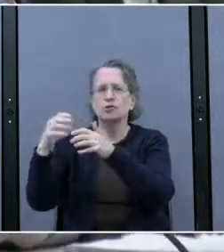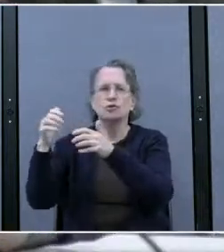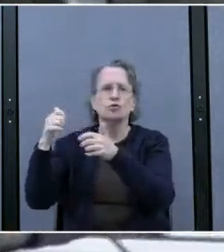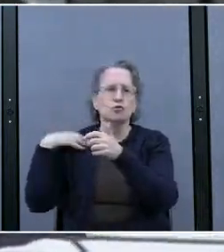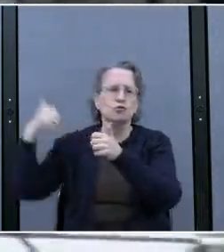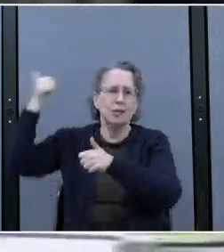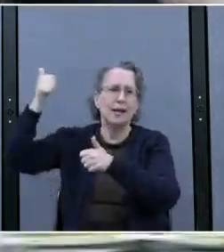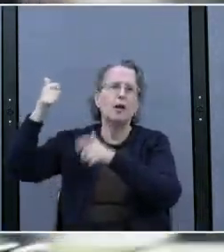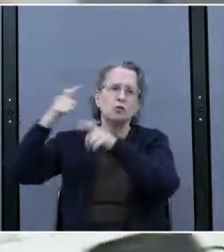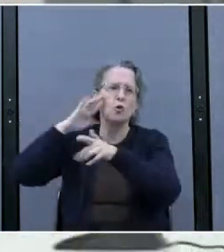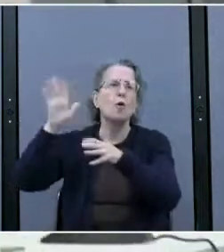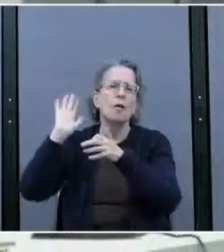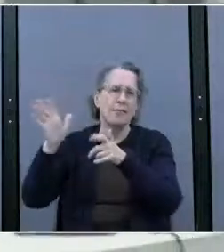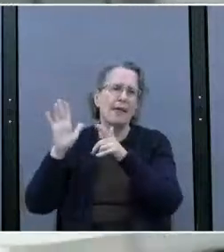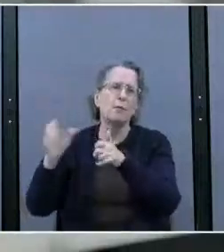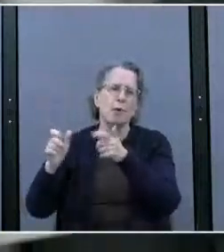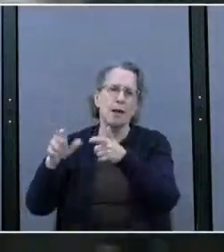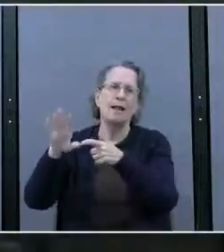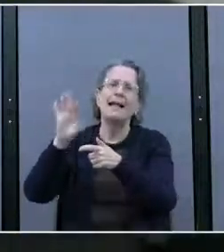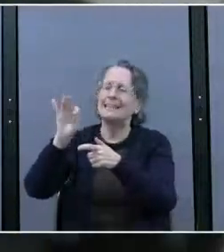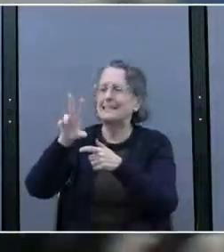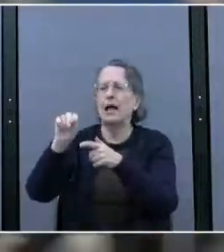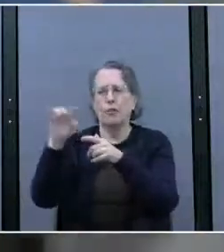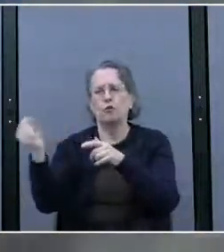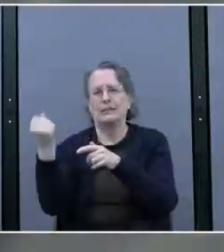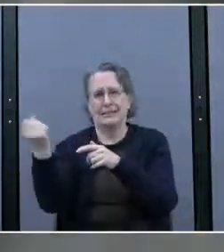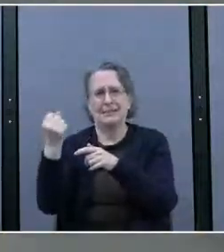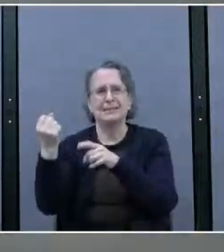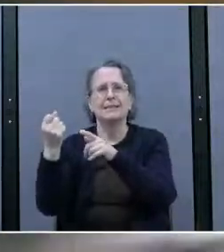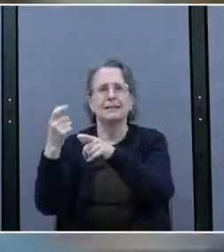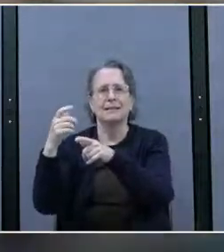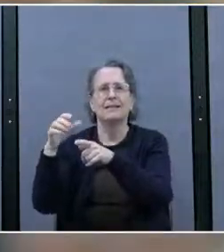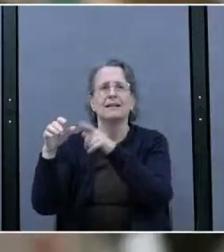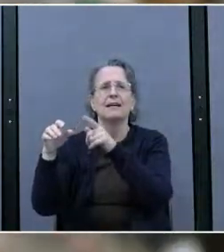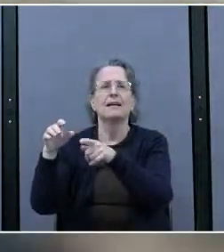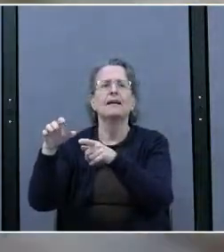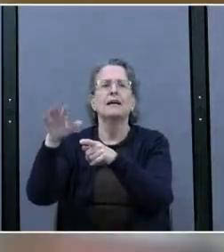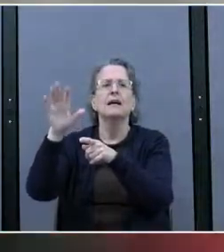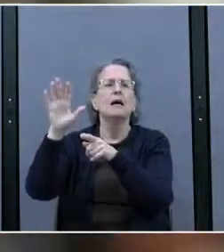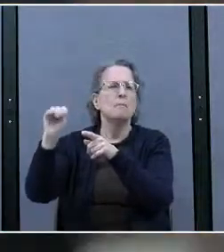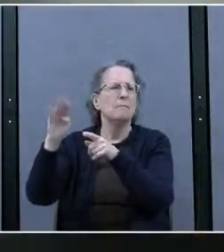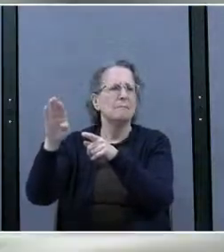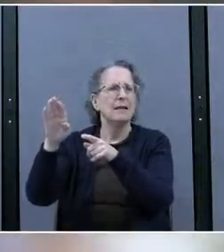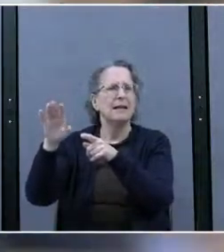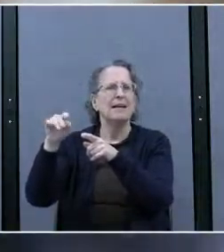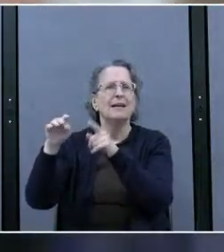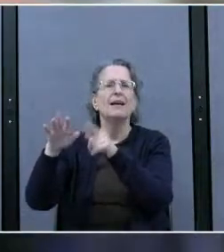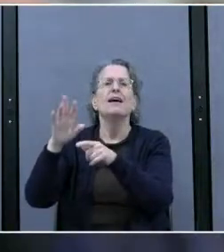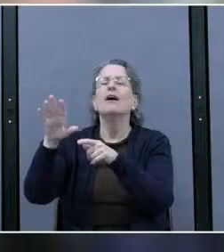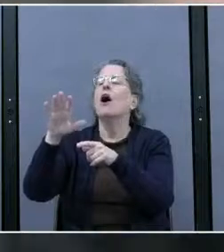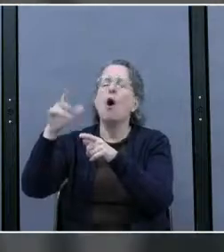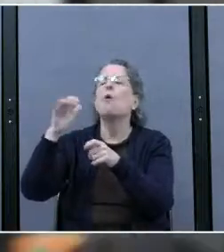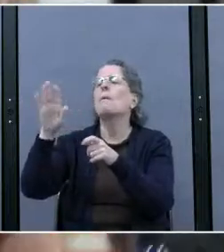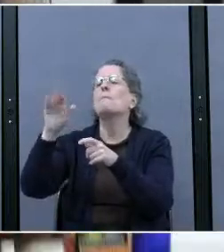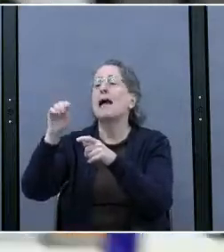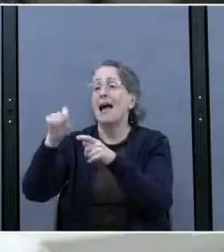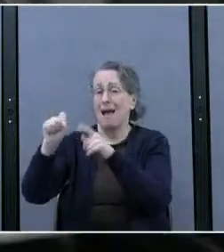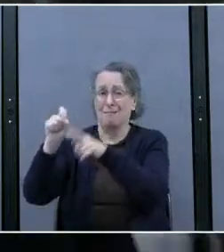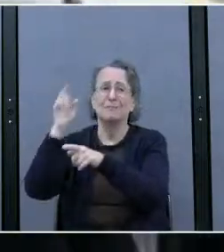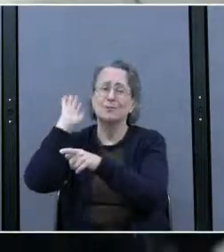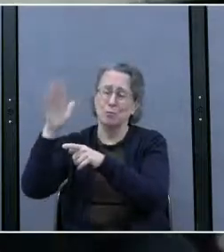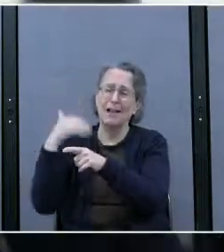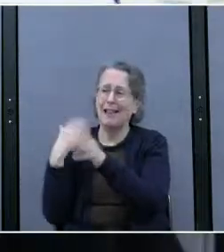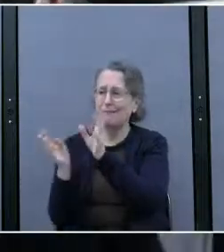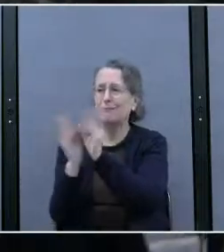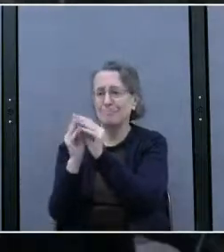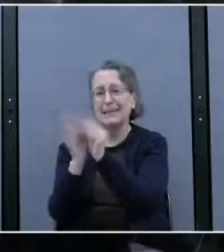Thank you. But to your point, I do think it's something that we need to keep in focus. But as Daniel pointed